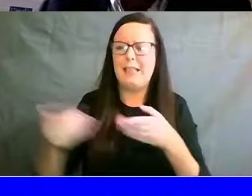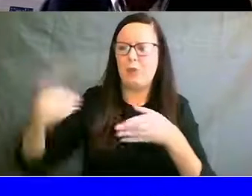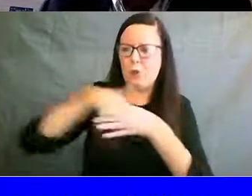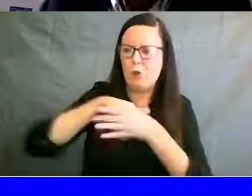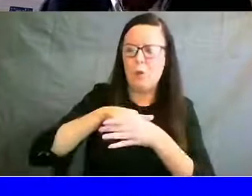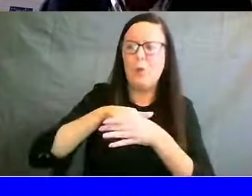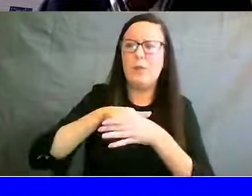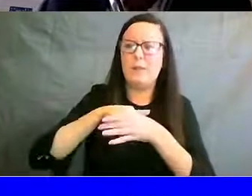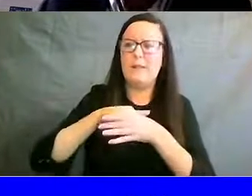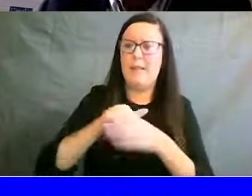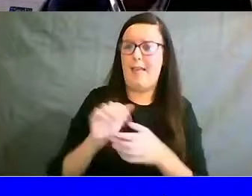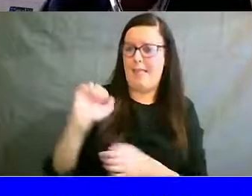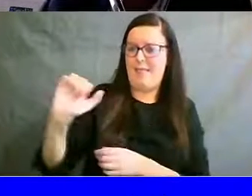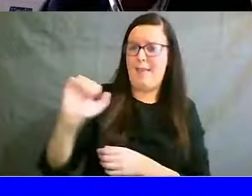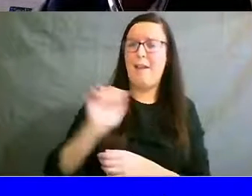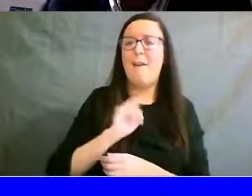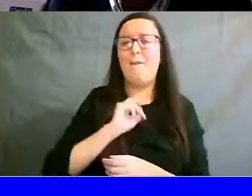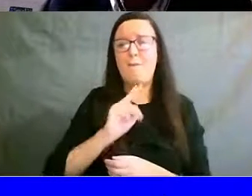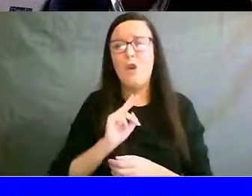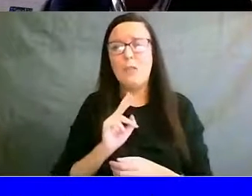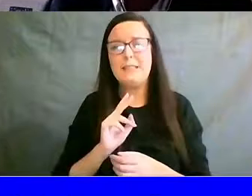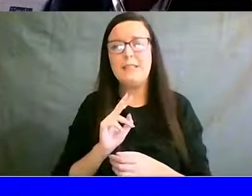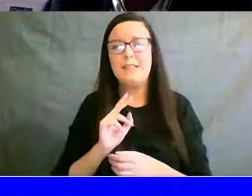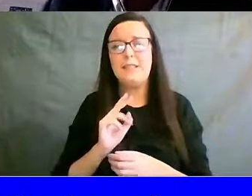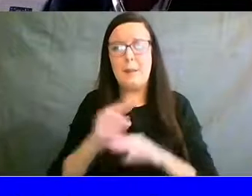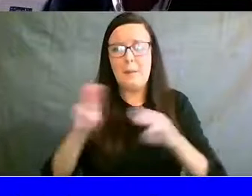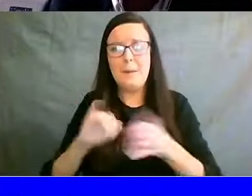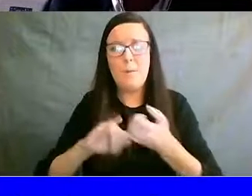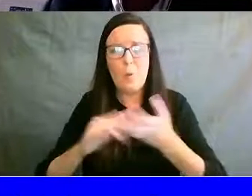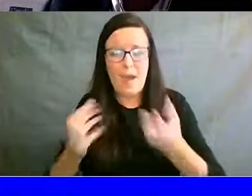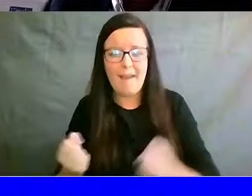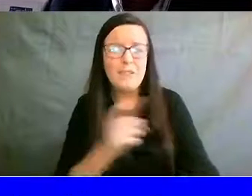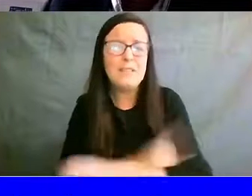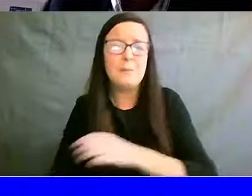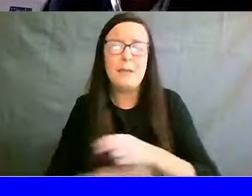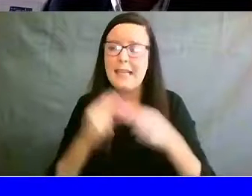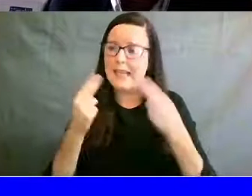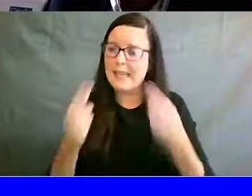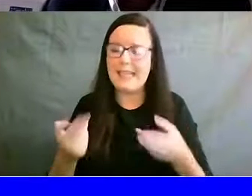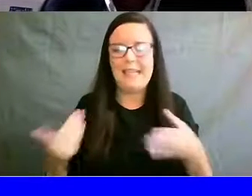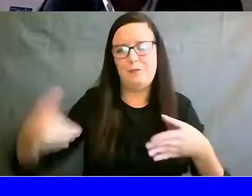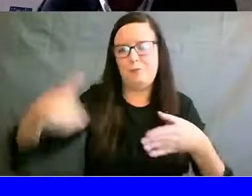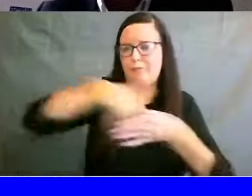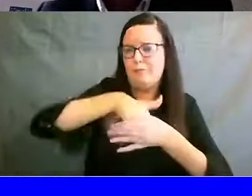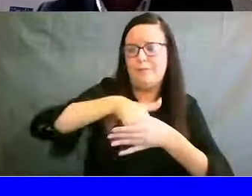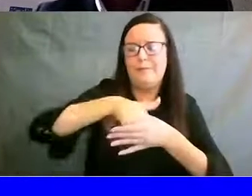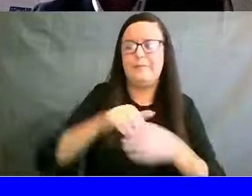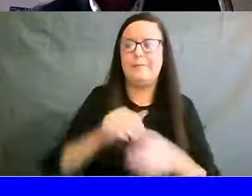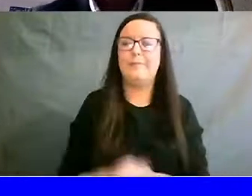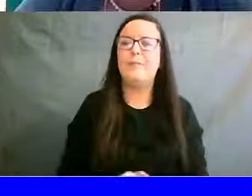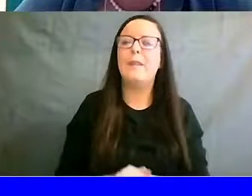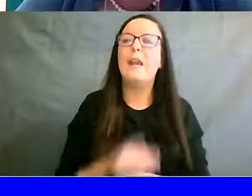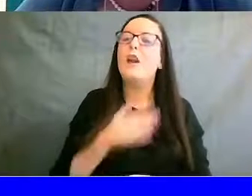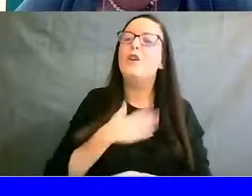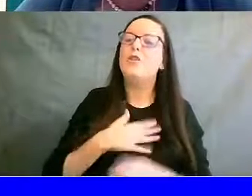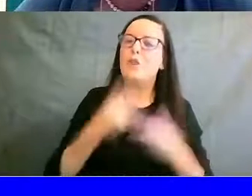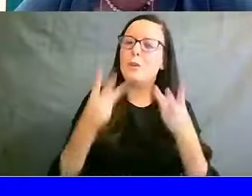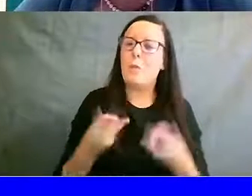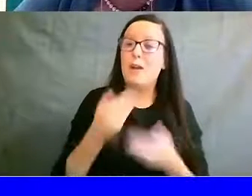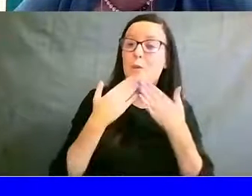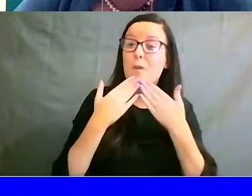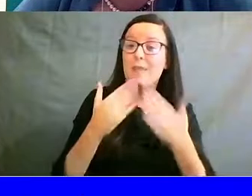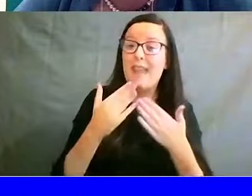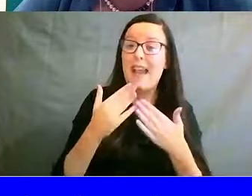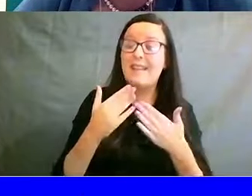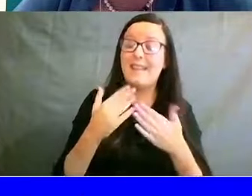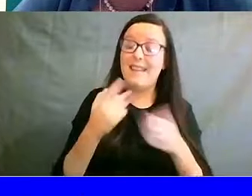needs to include the actual voices of persons with disabilities. Thank you very much, Alan. And just to thank again our three speakers,